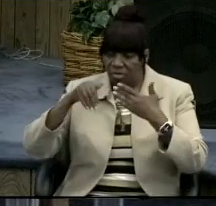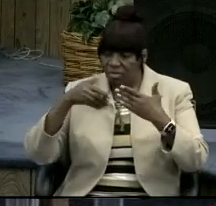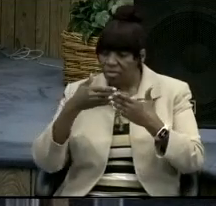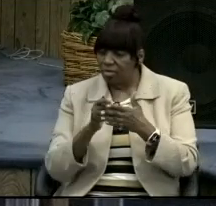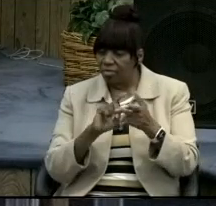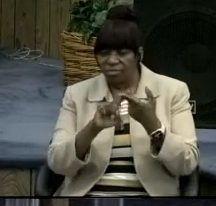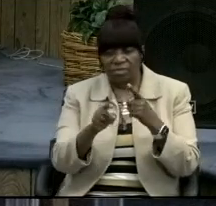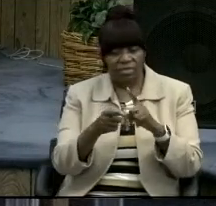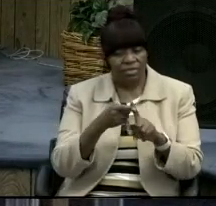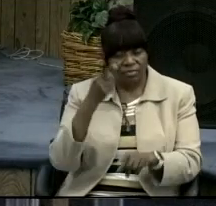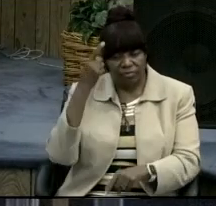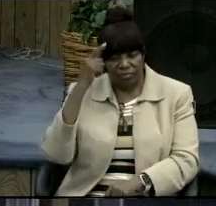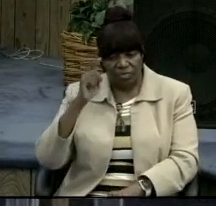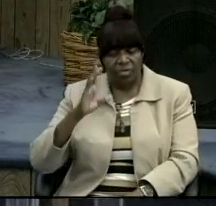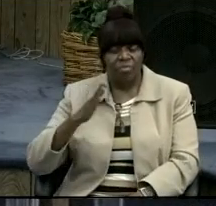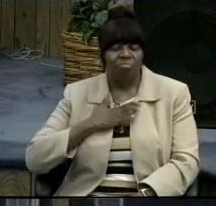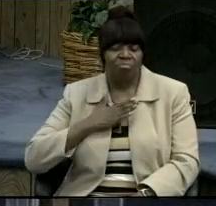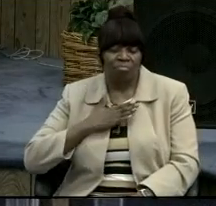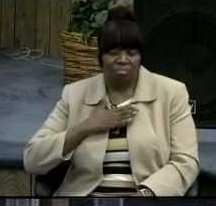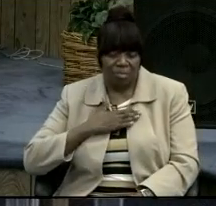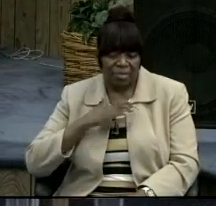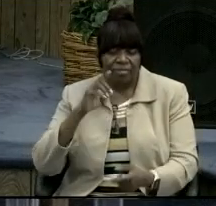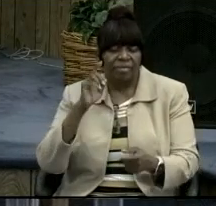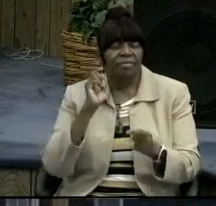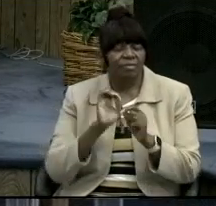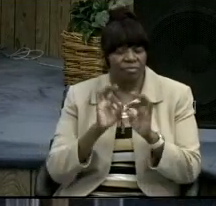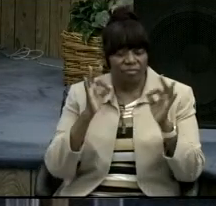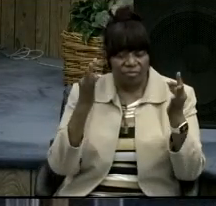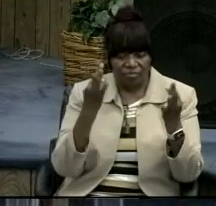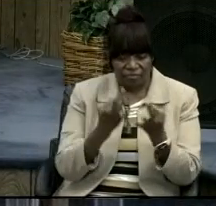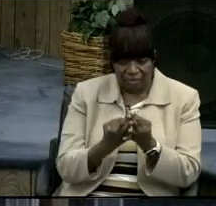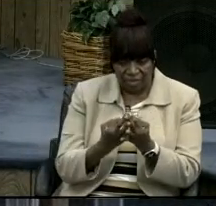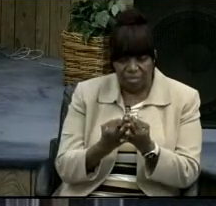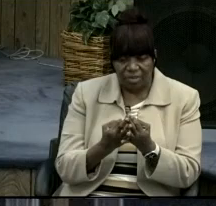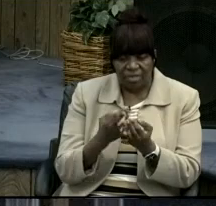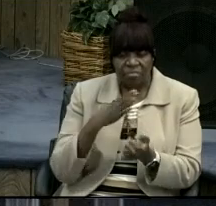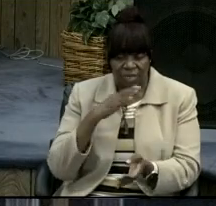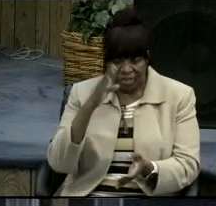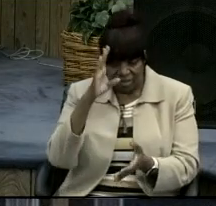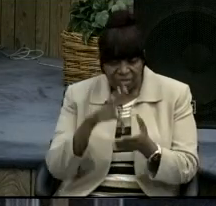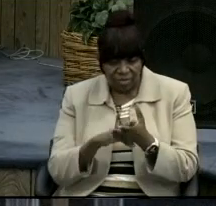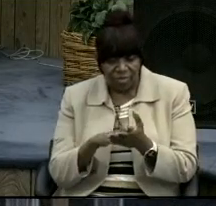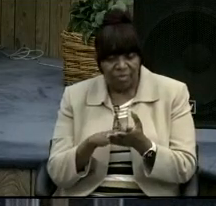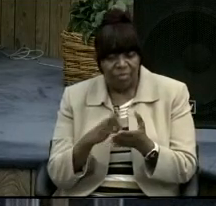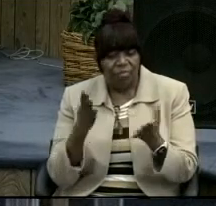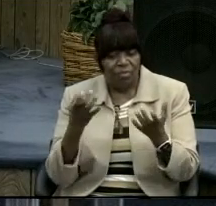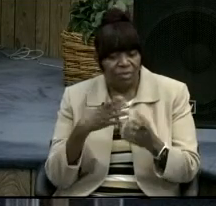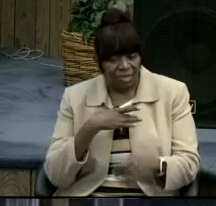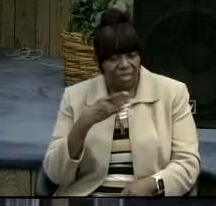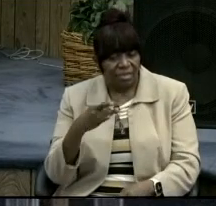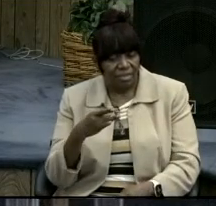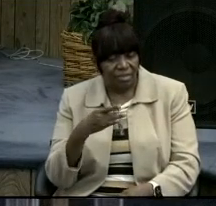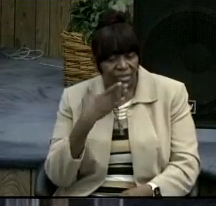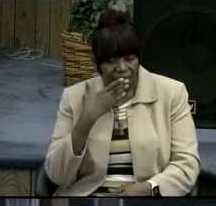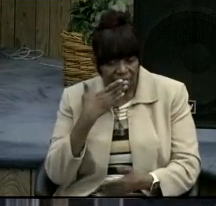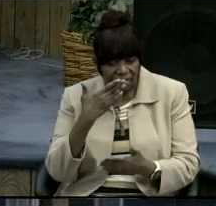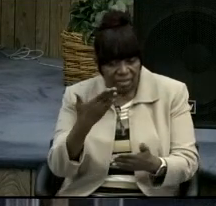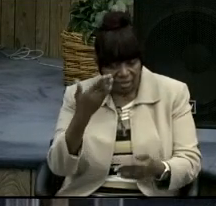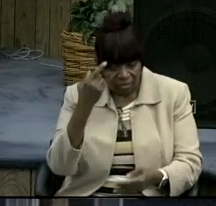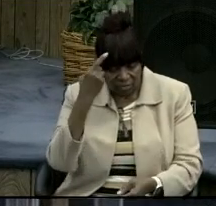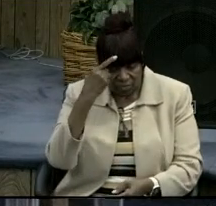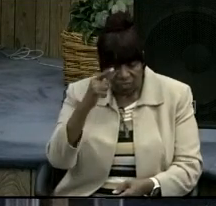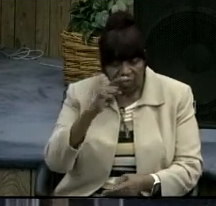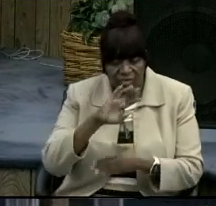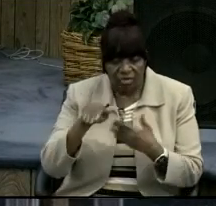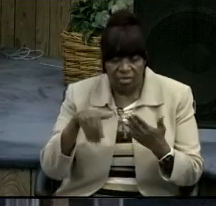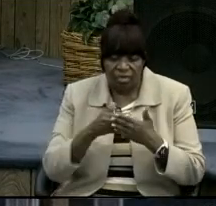family of Warner L. Brown Sr., I would like to thank you for your thoughtfulness, acts of kindness,